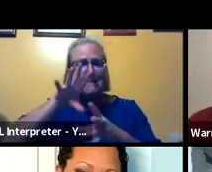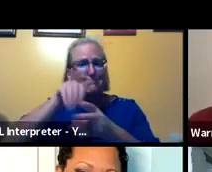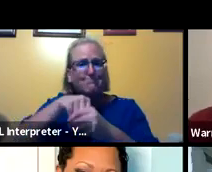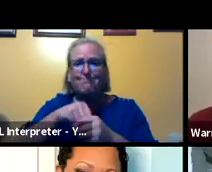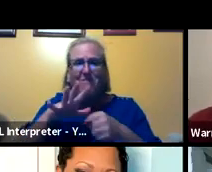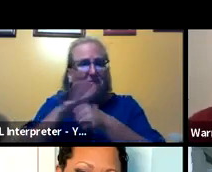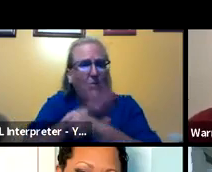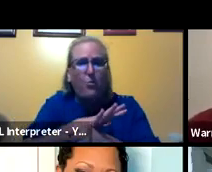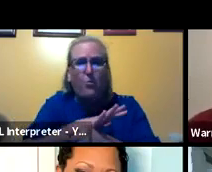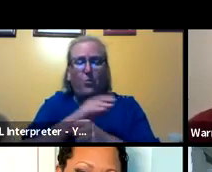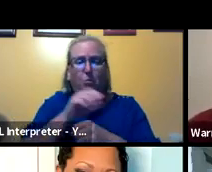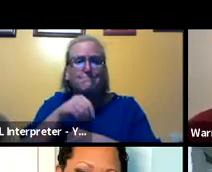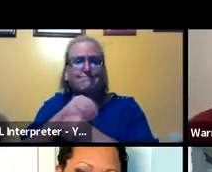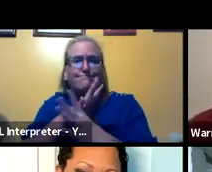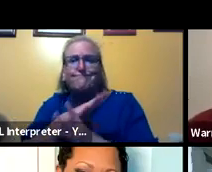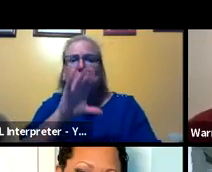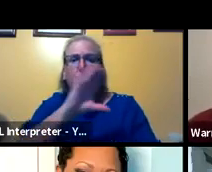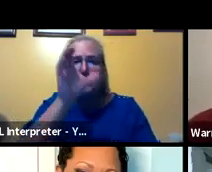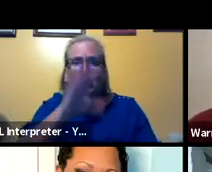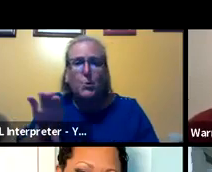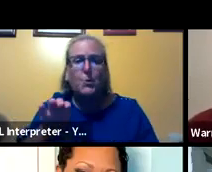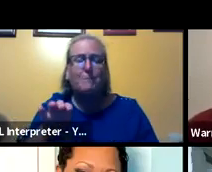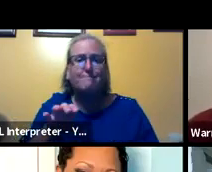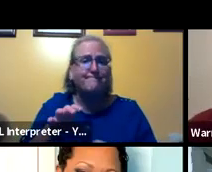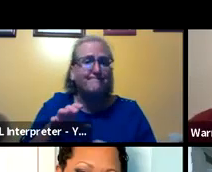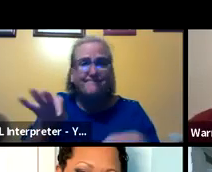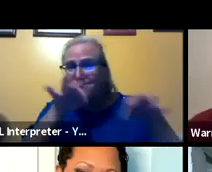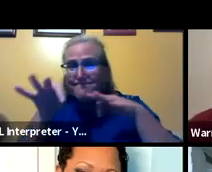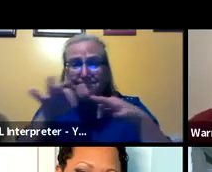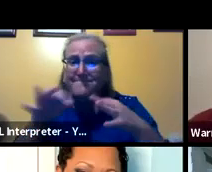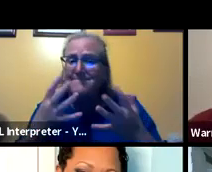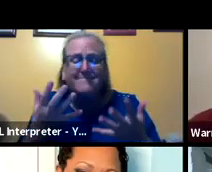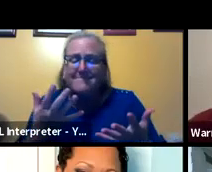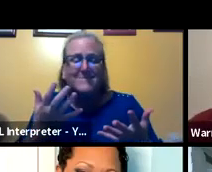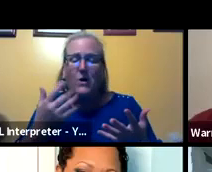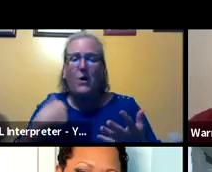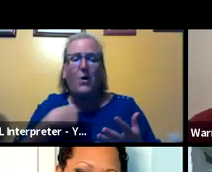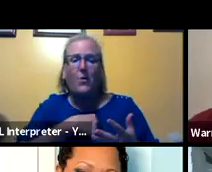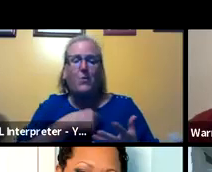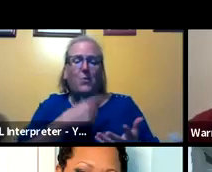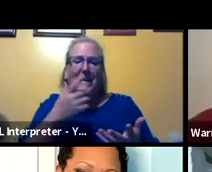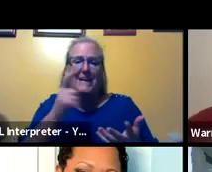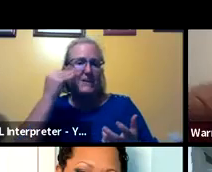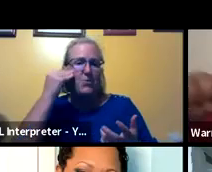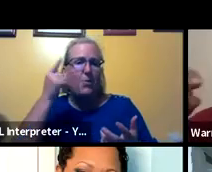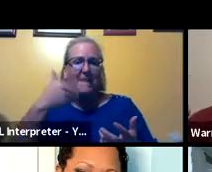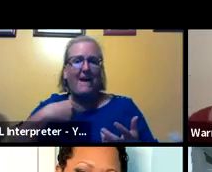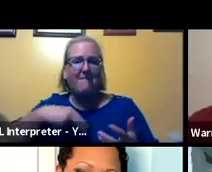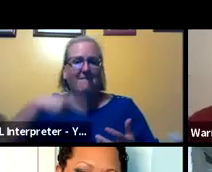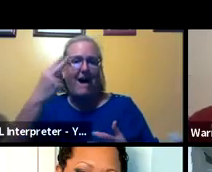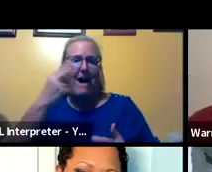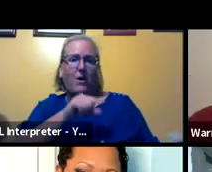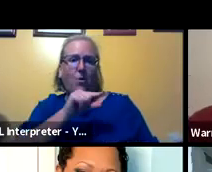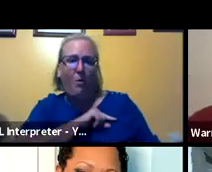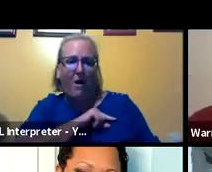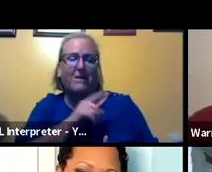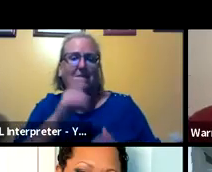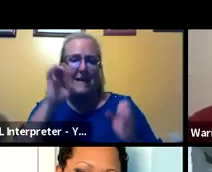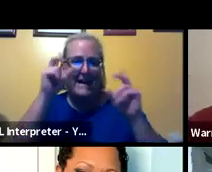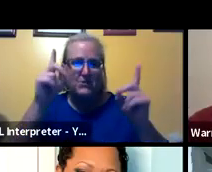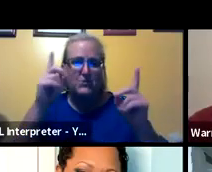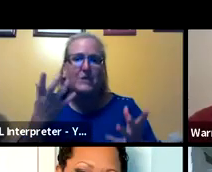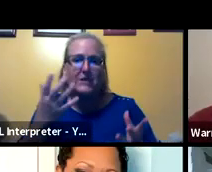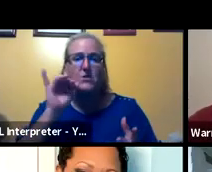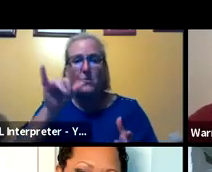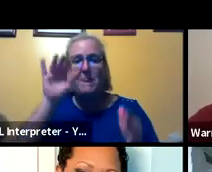fully in a Zoom meeting. How are we going to make sure that they're providing a high quality education is going to be critically important, and that is the